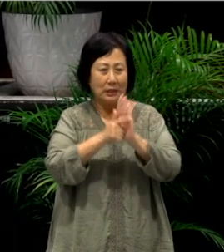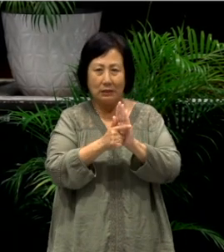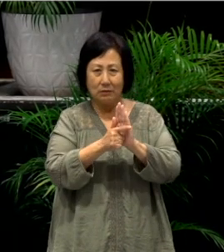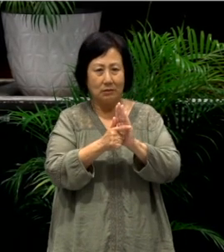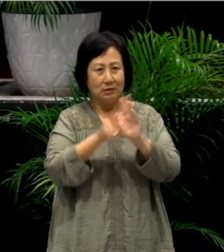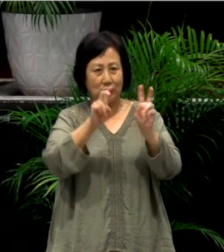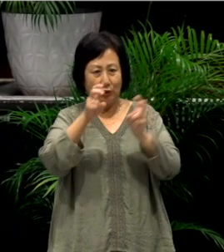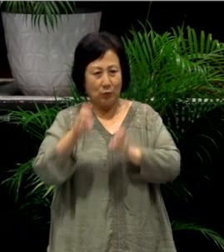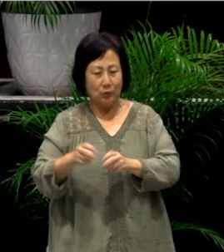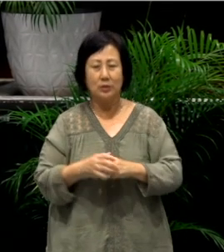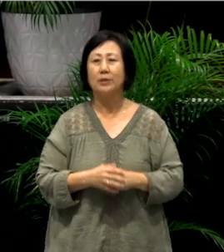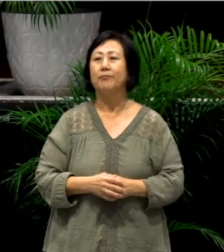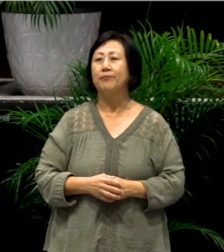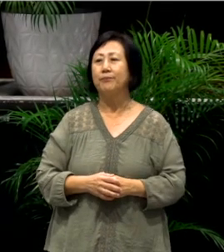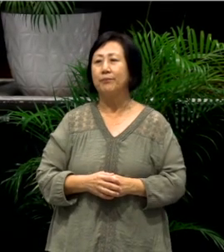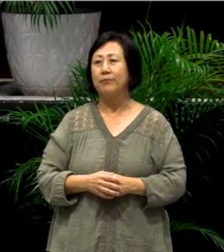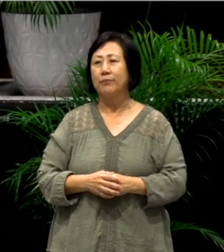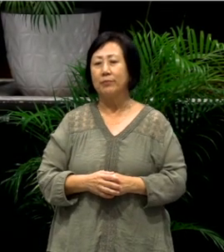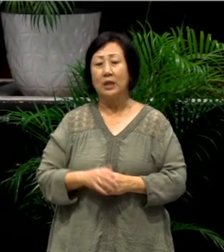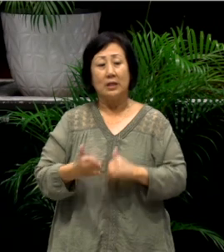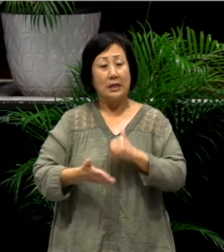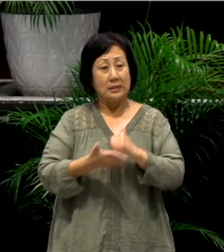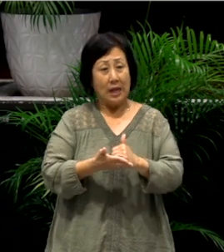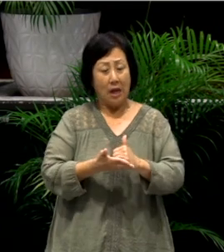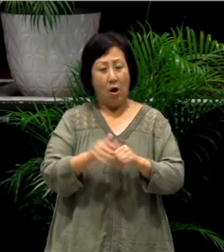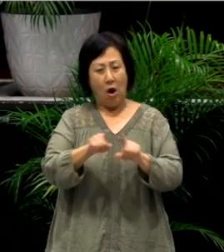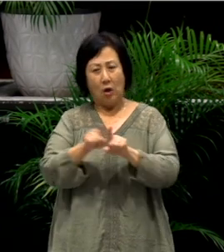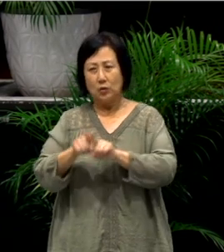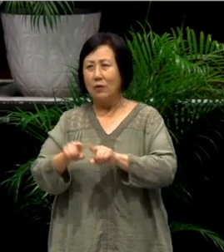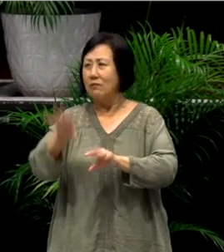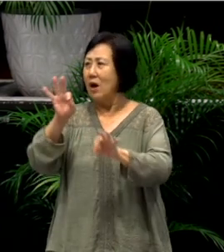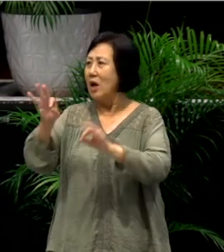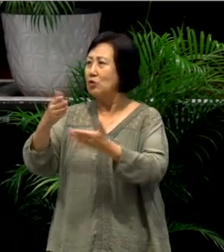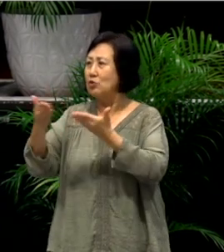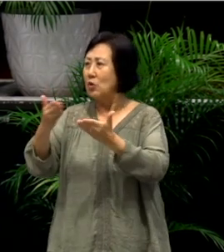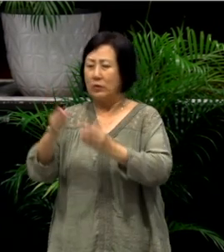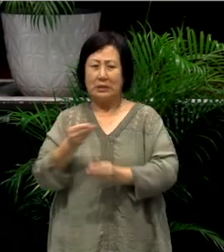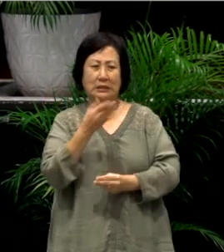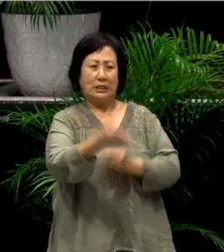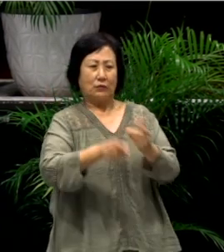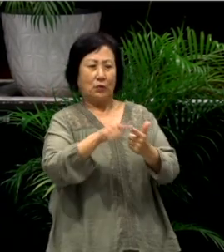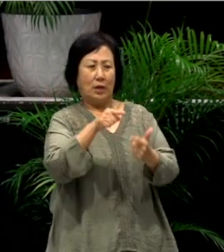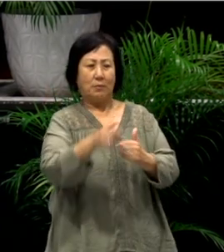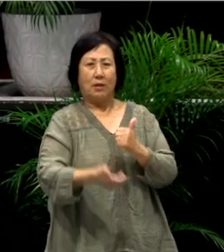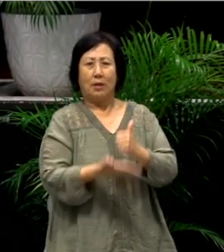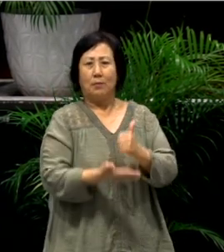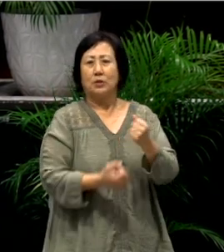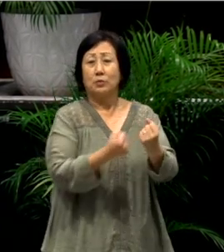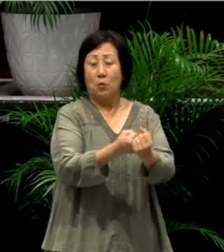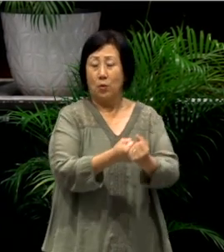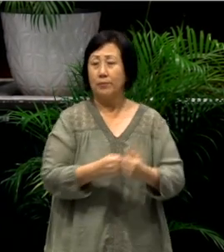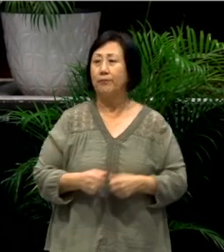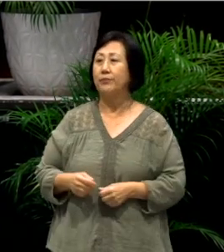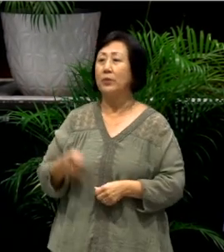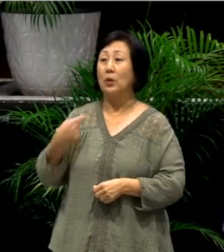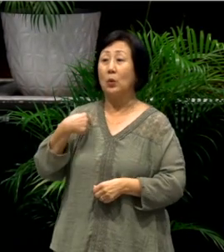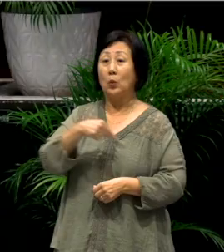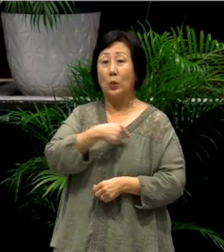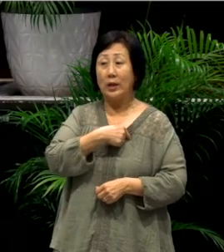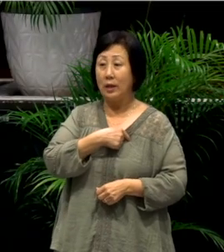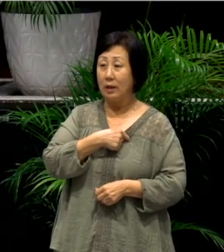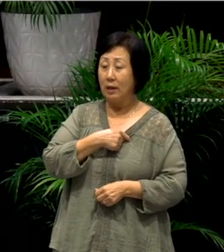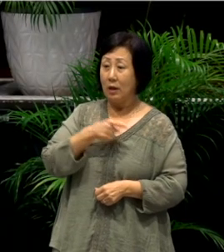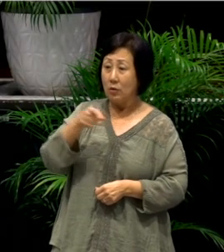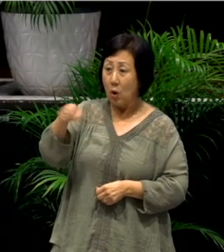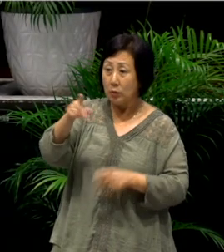student or individual faces, and identifying services that can be provided. We do not take folks who